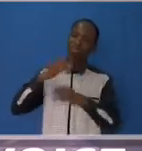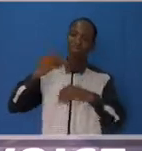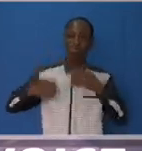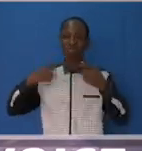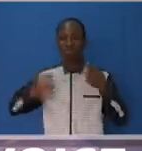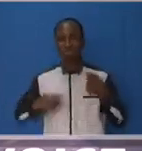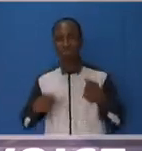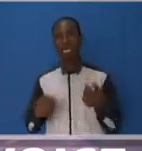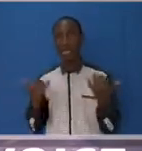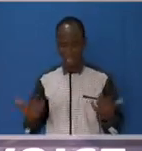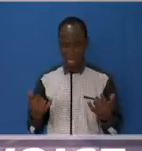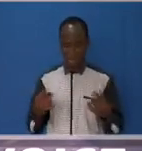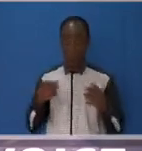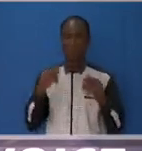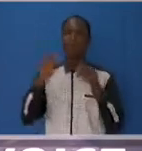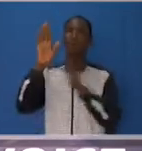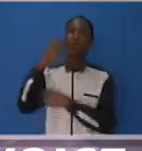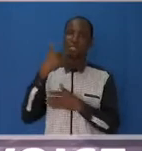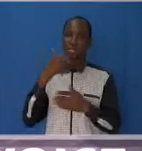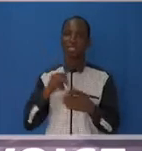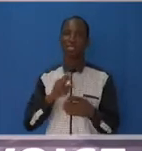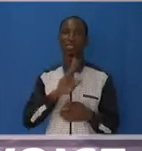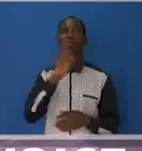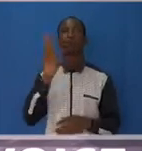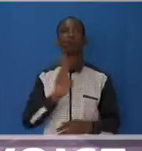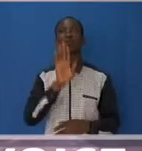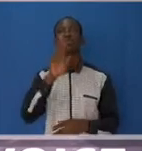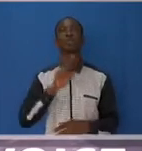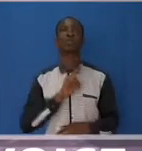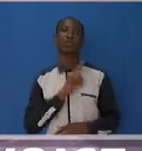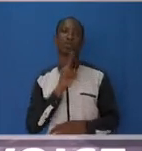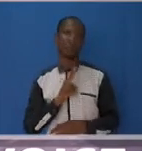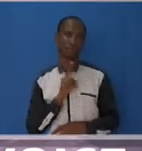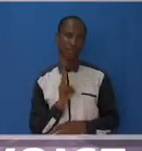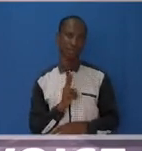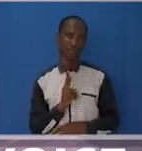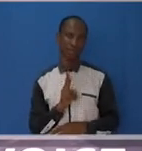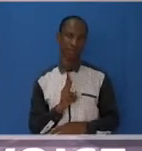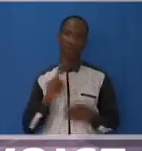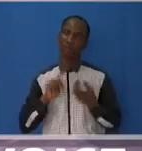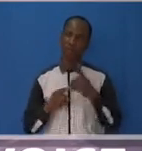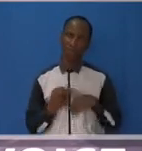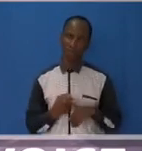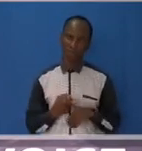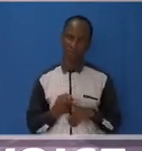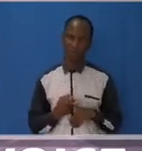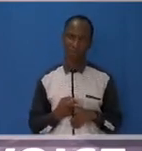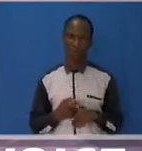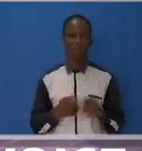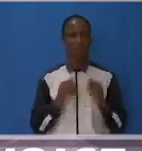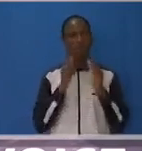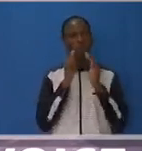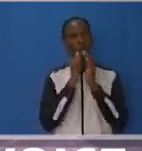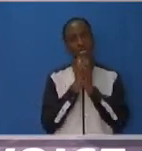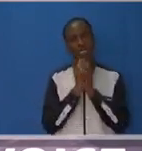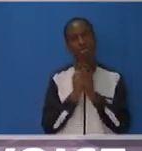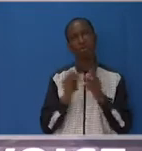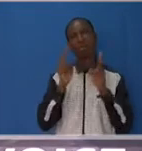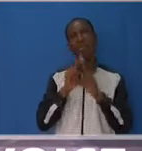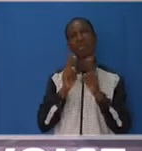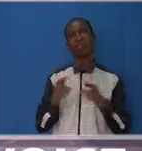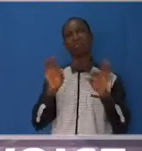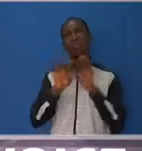remu, or see, and fire, no, for an end to you. Adolfono, or soon, eh, dear, a sumbu, young